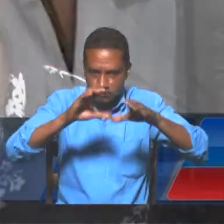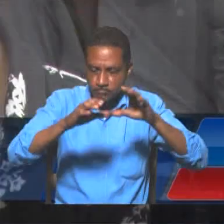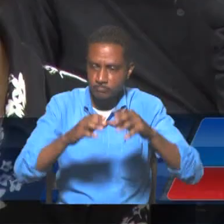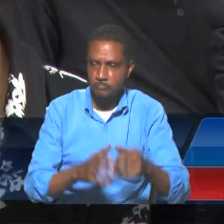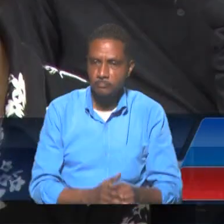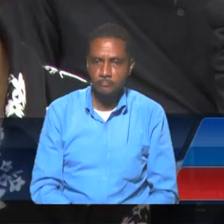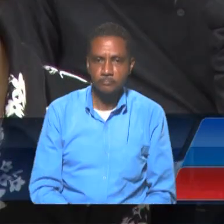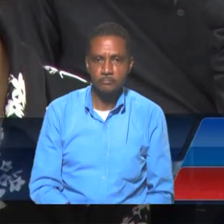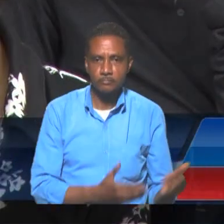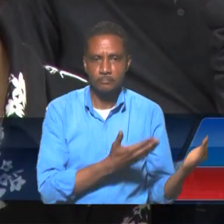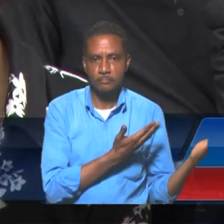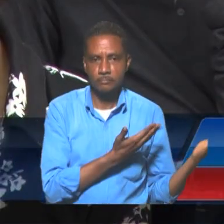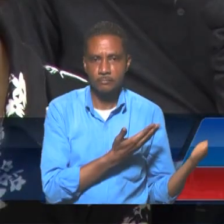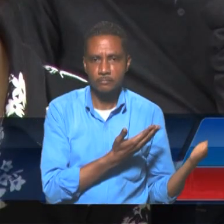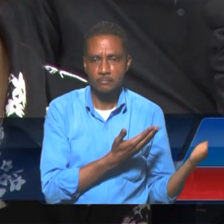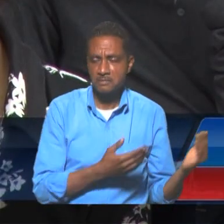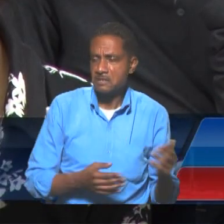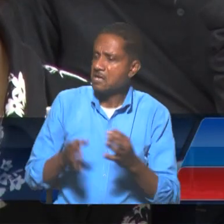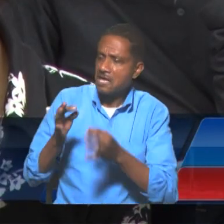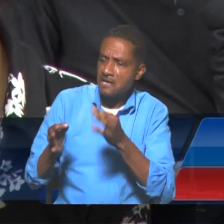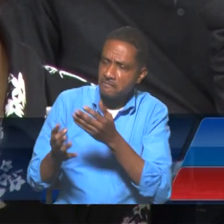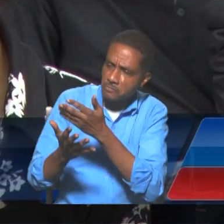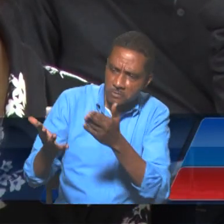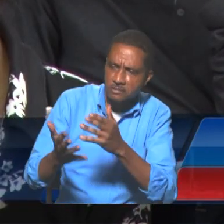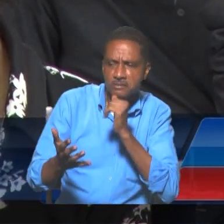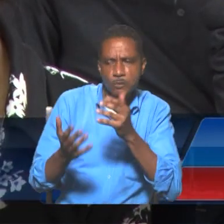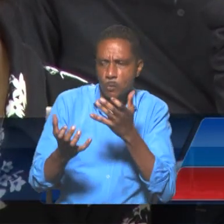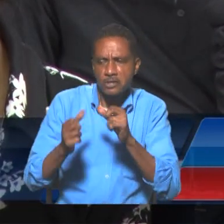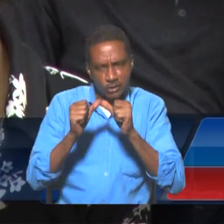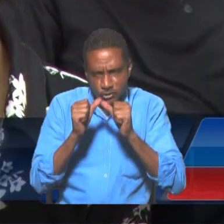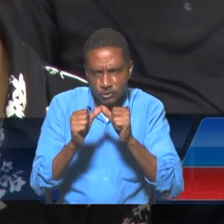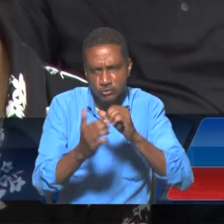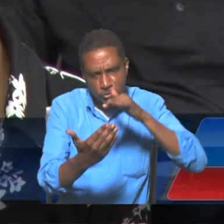event. Even if they don't want to continue to study chemistry,